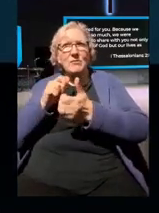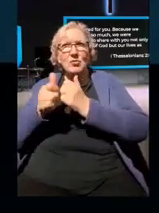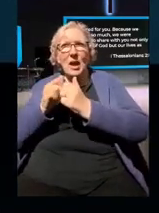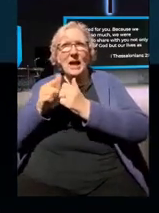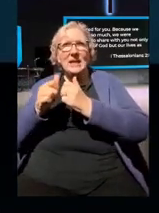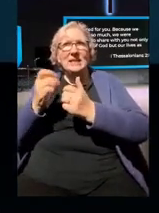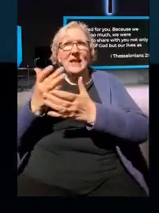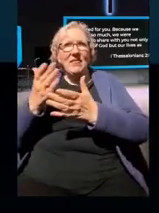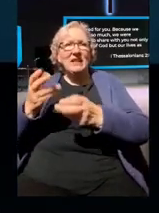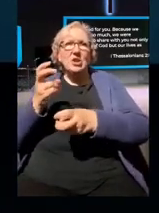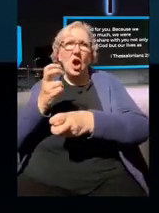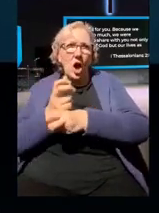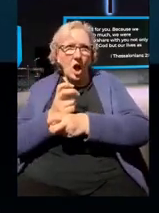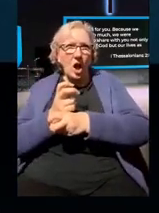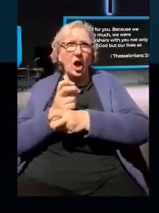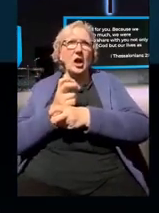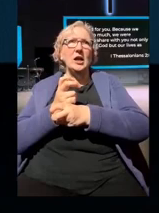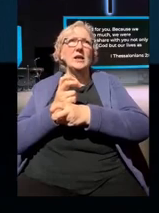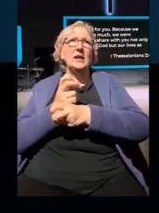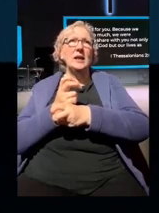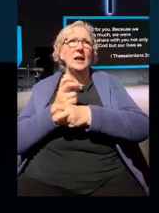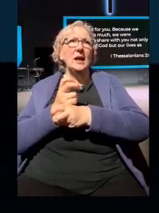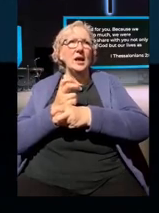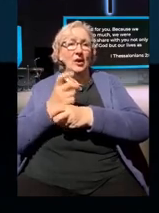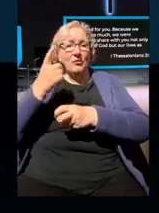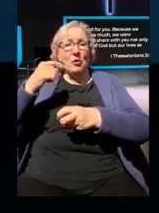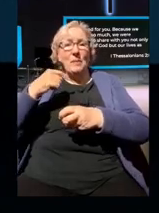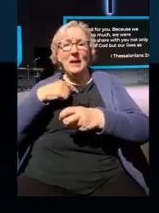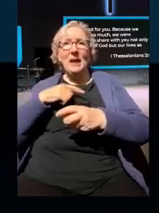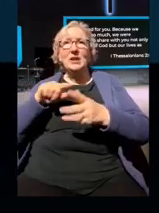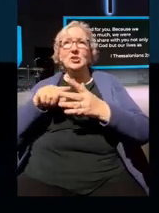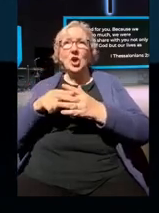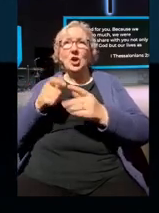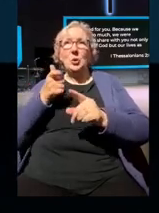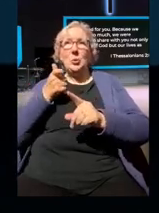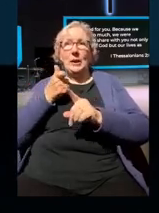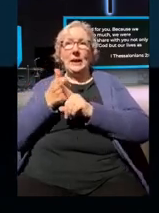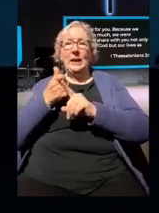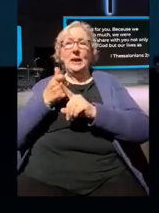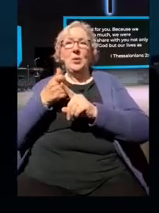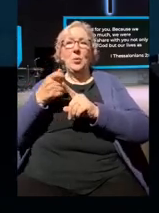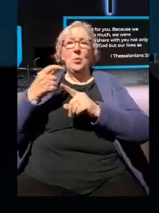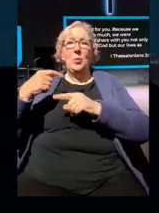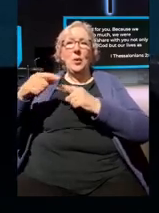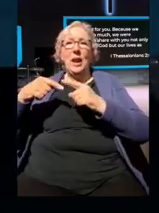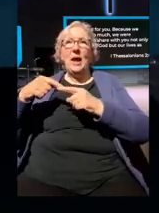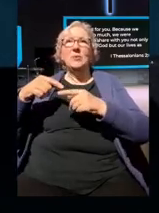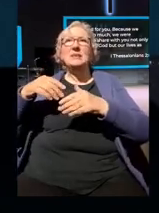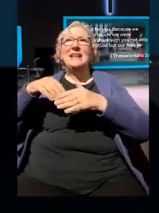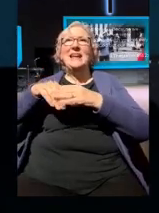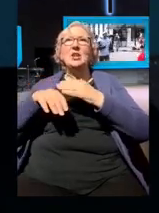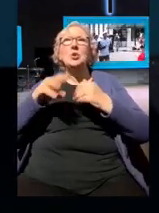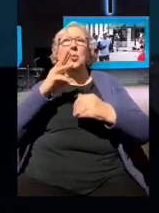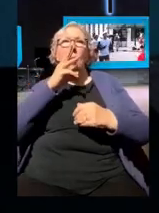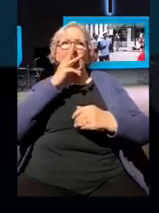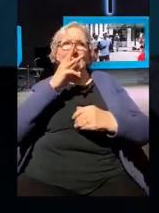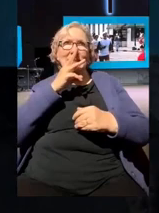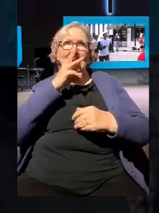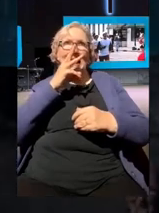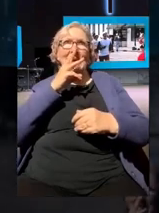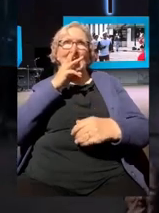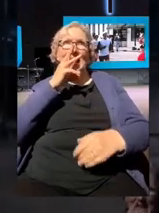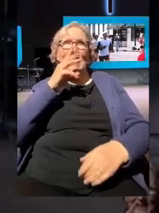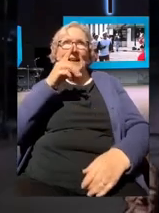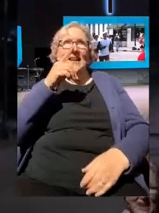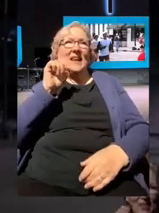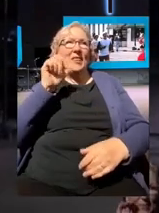to get tough. For me, that really started to hit me when I was entering Wellesley. Here's another grainy photo